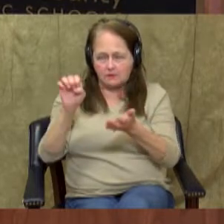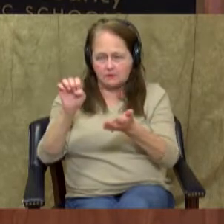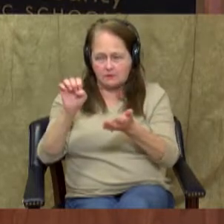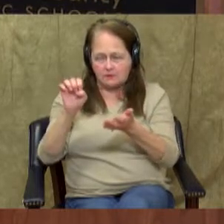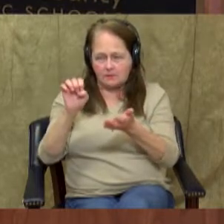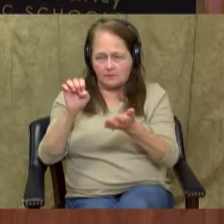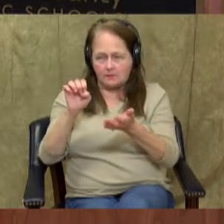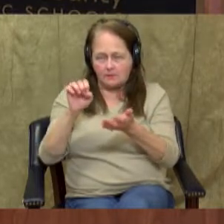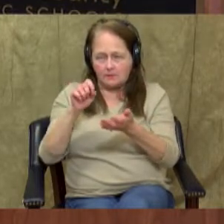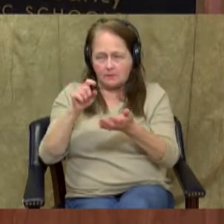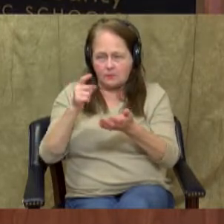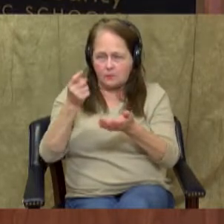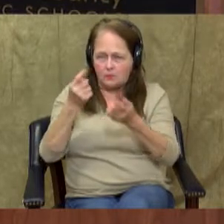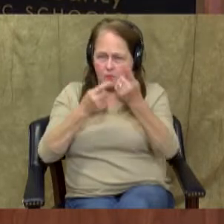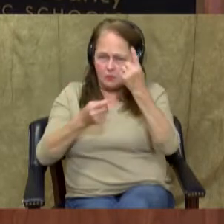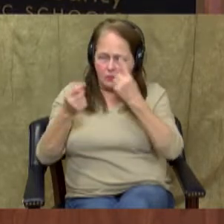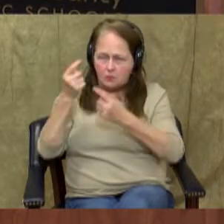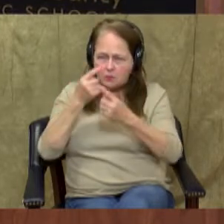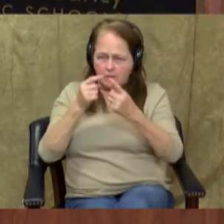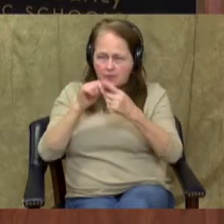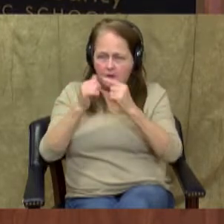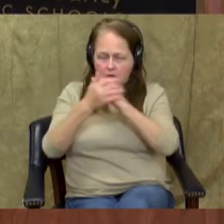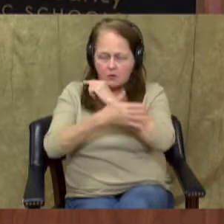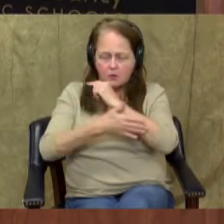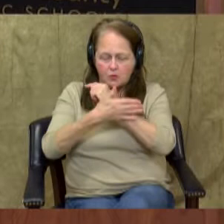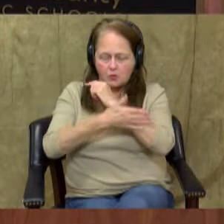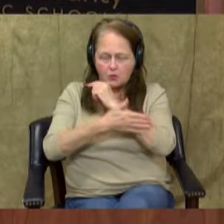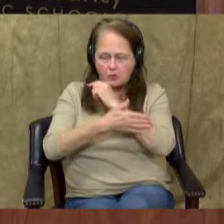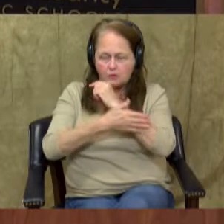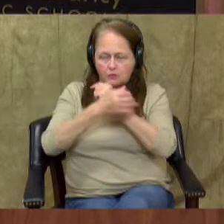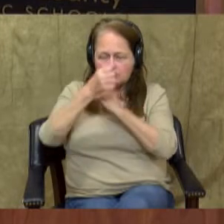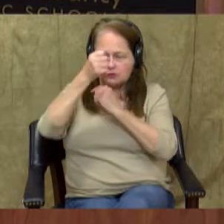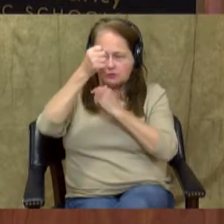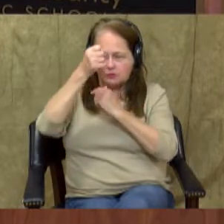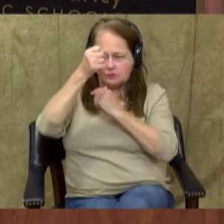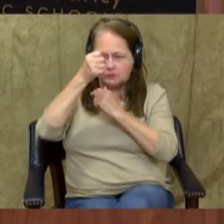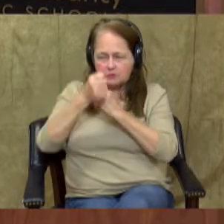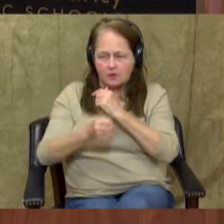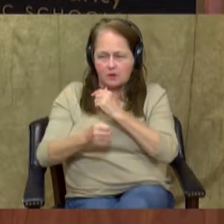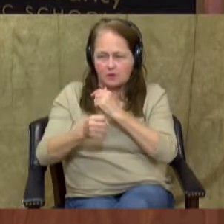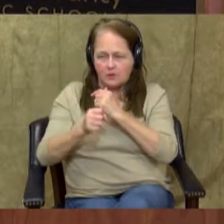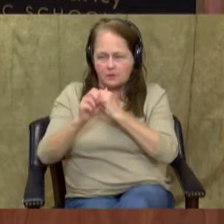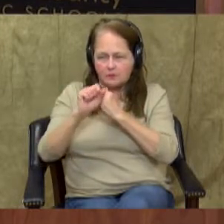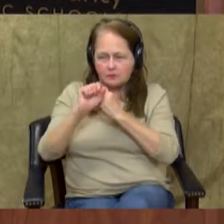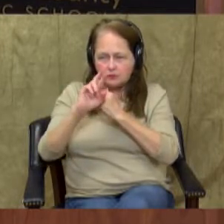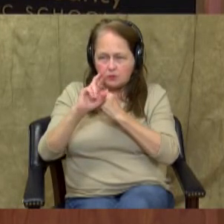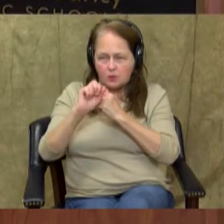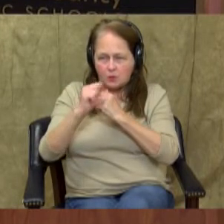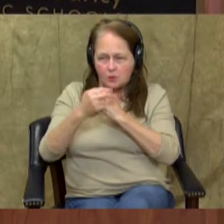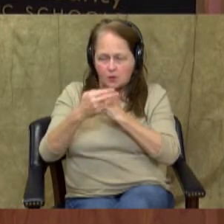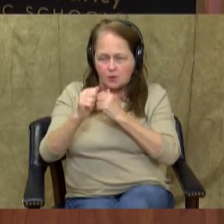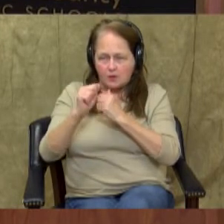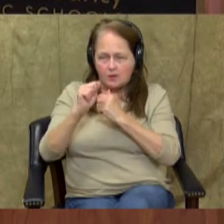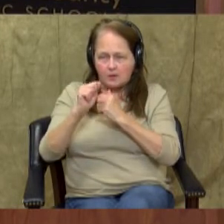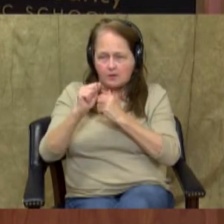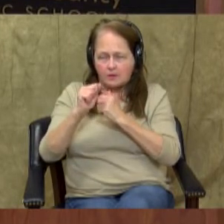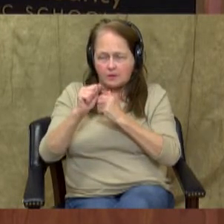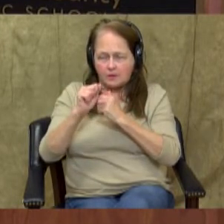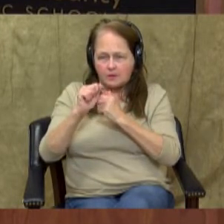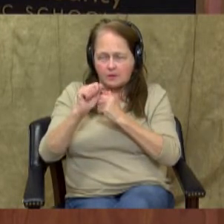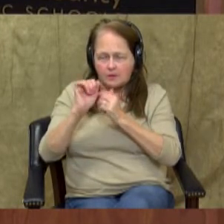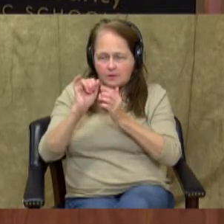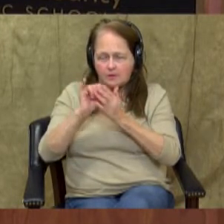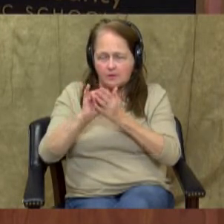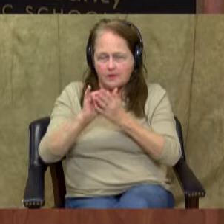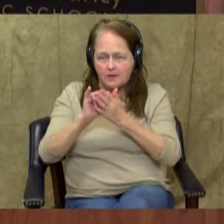looked at sub-Saharan Africa, just those countries that were south of the Sahara Desert. Well, what we do here is we think of North